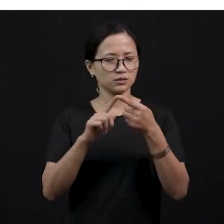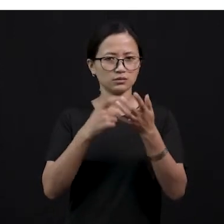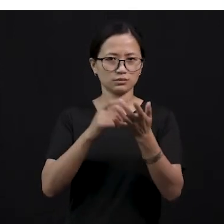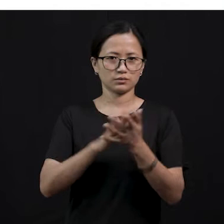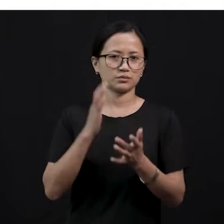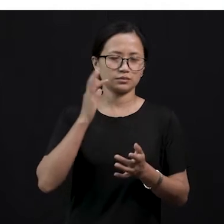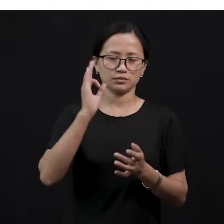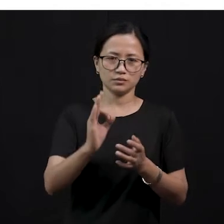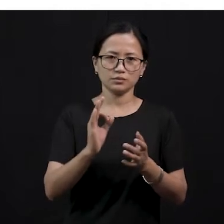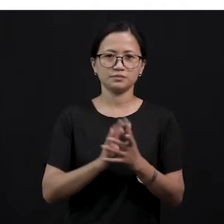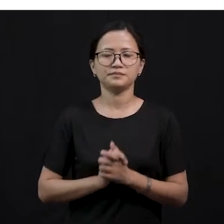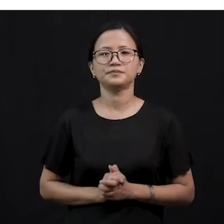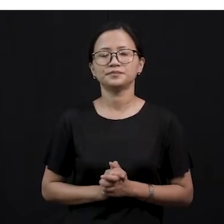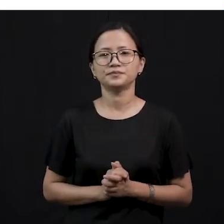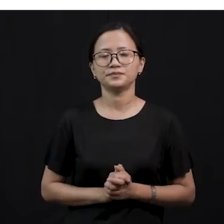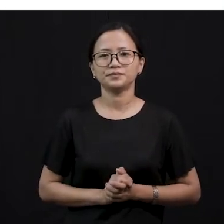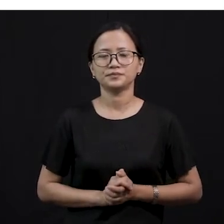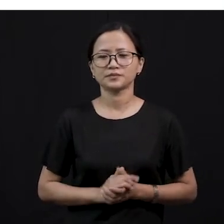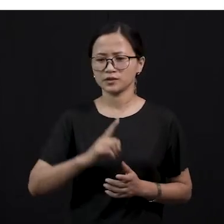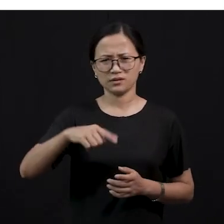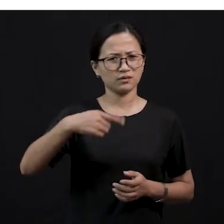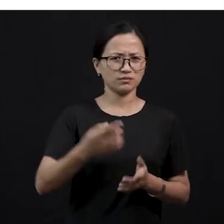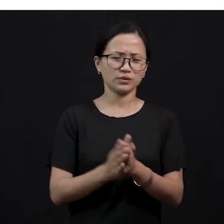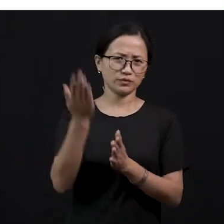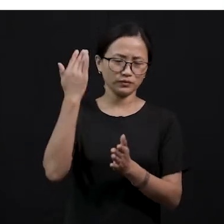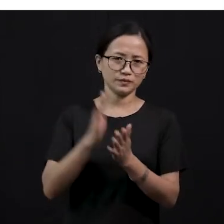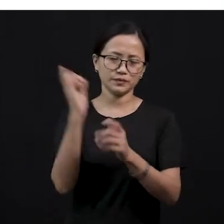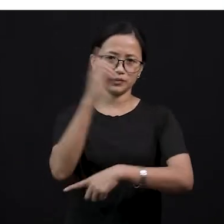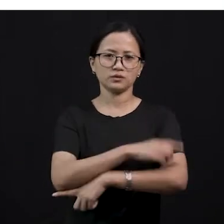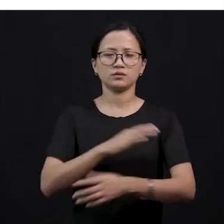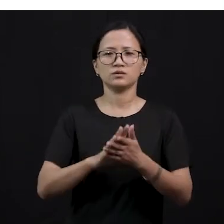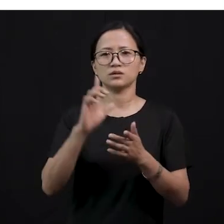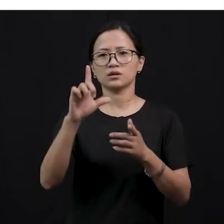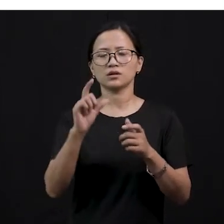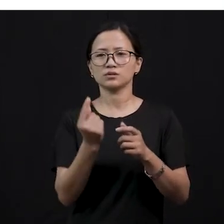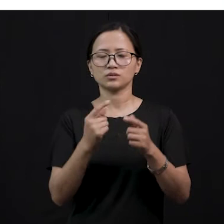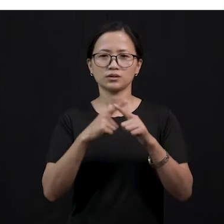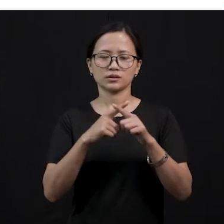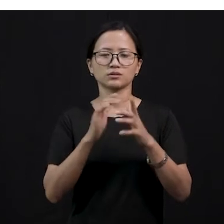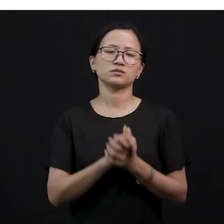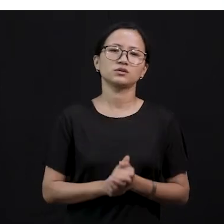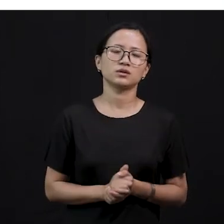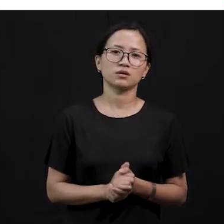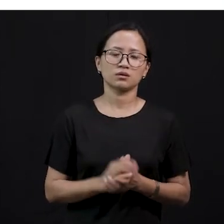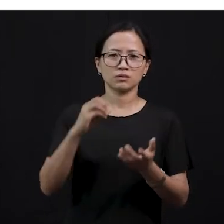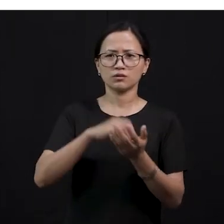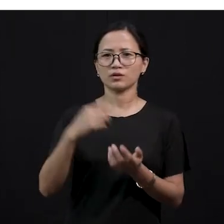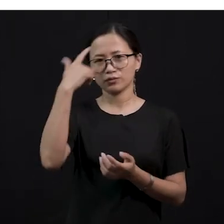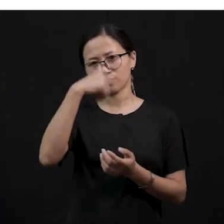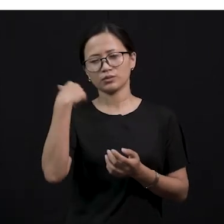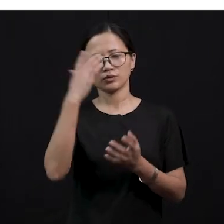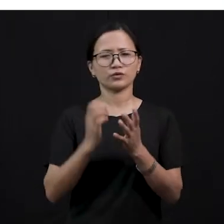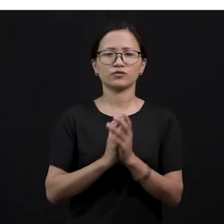of importance. So if in the early days when there was this Lux ad on the TV and they used to show